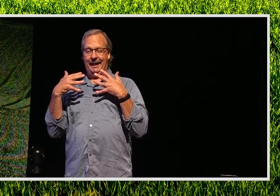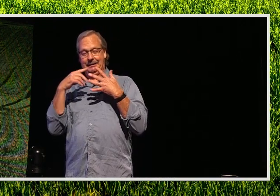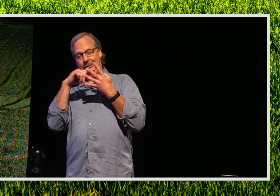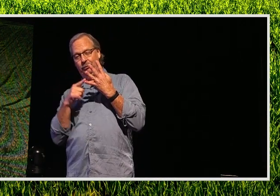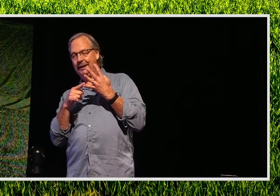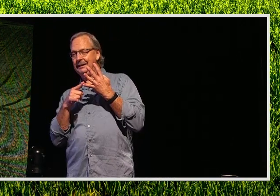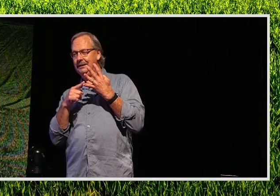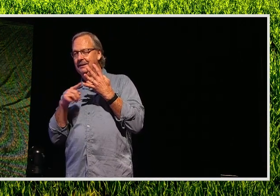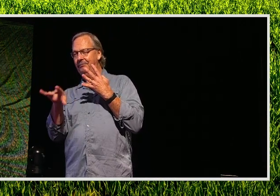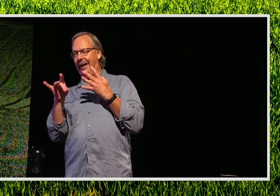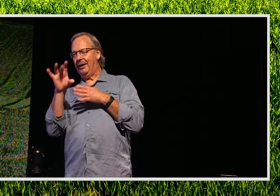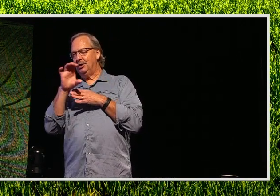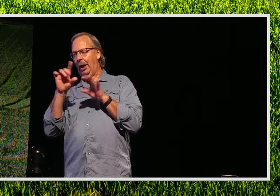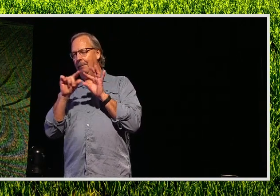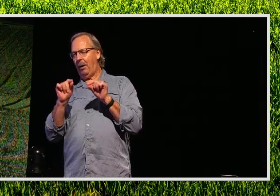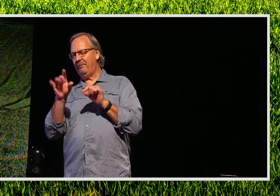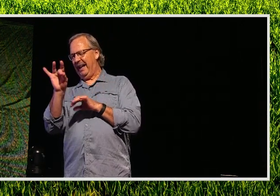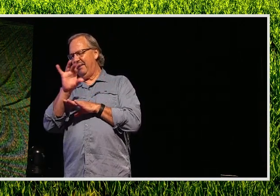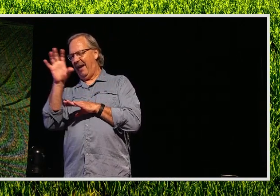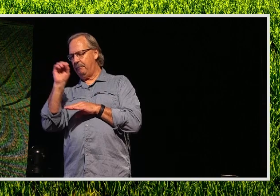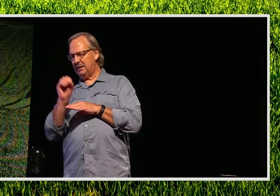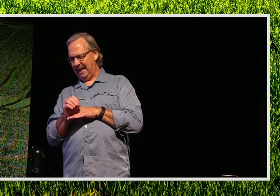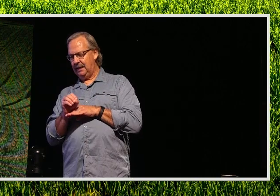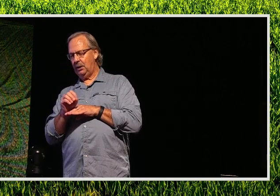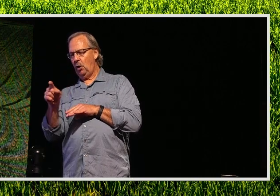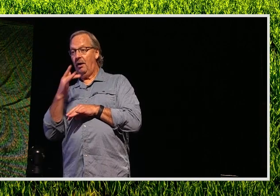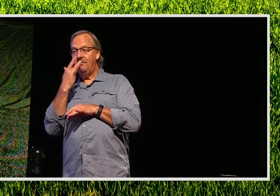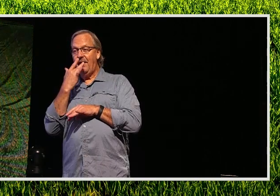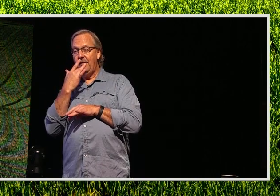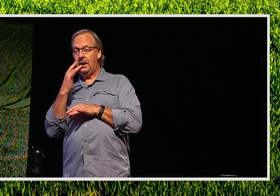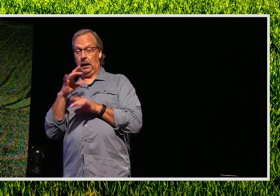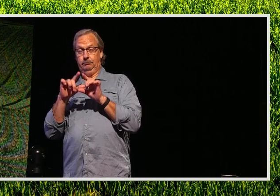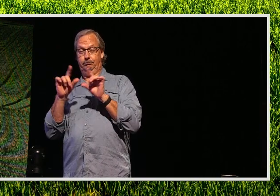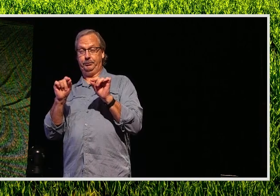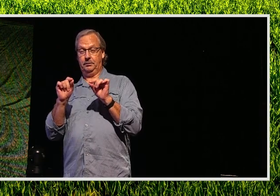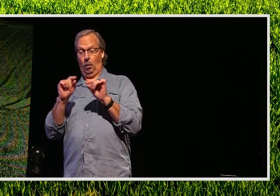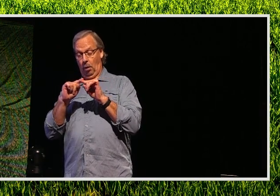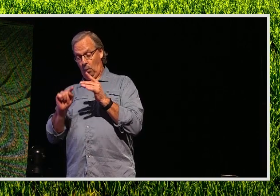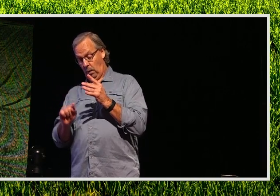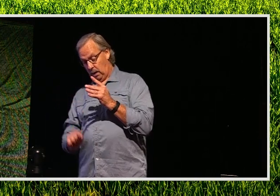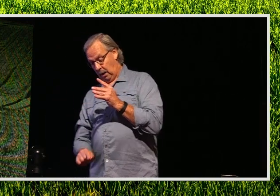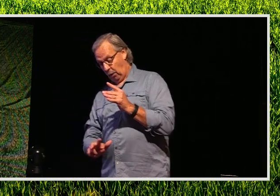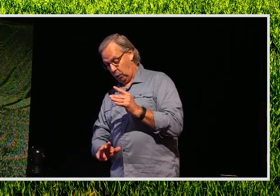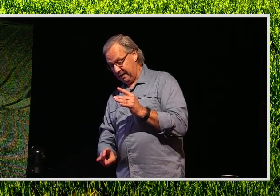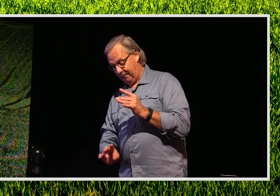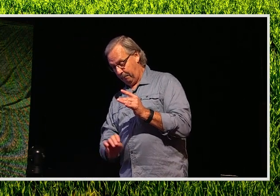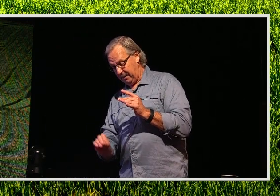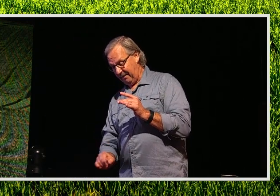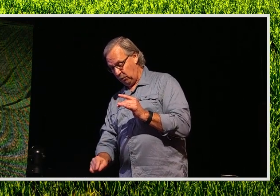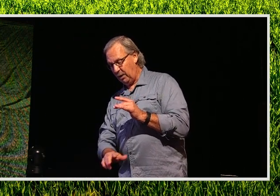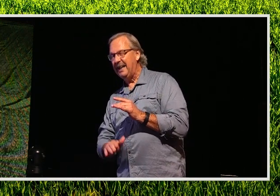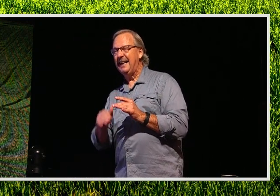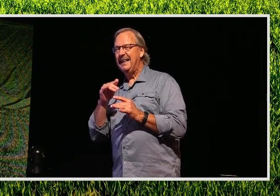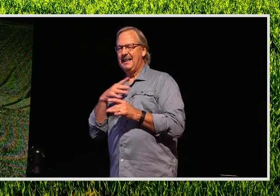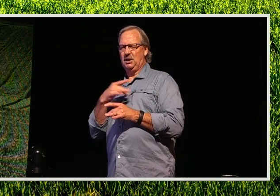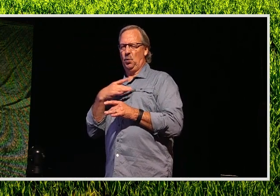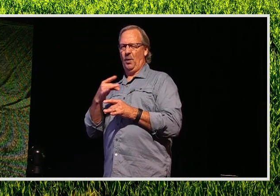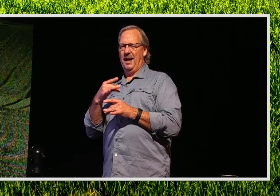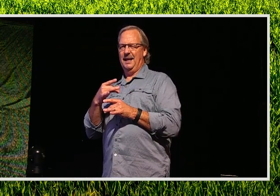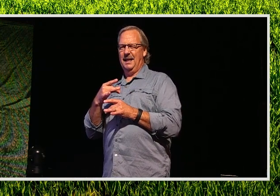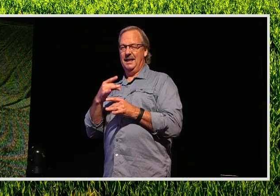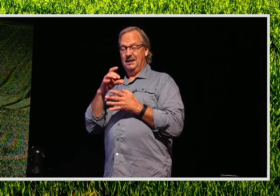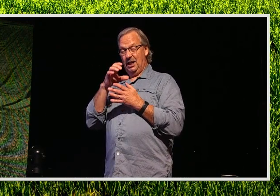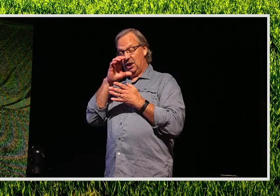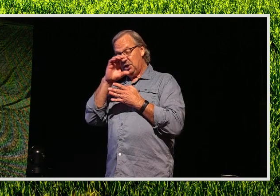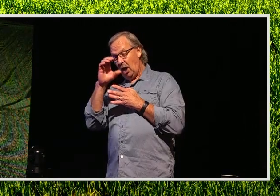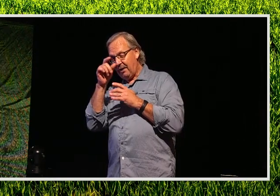found a chocolate bar for the 85%, which is her favorite, the dark chocolate, all the way down to the 37% for her kids, which is like our white chocolate. So there's a chocolate for